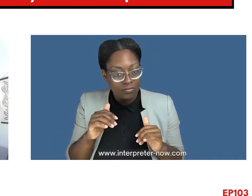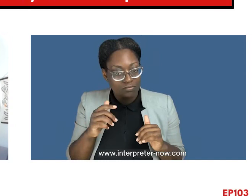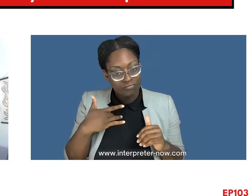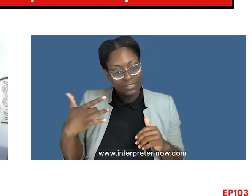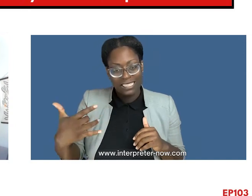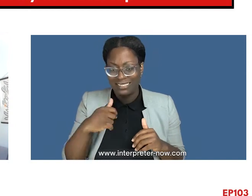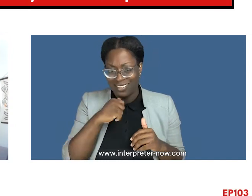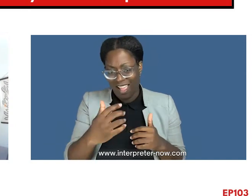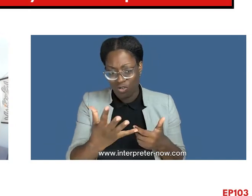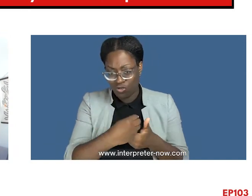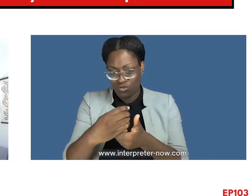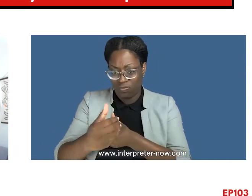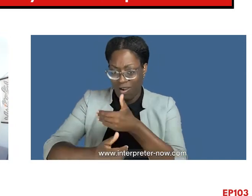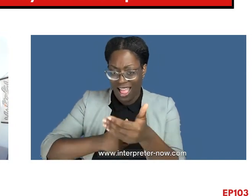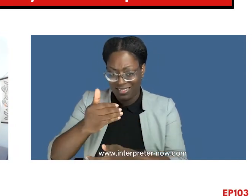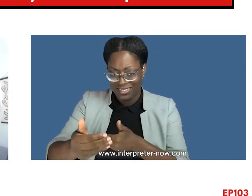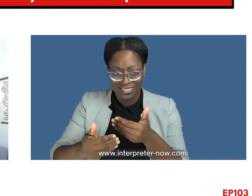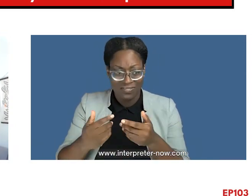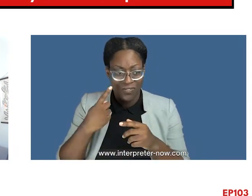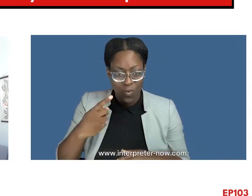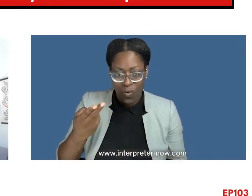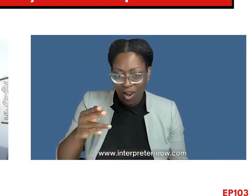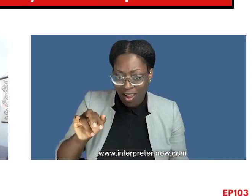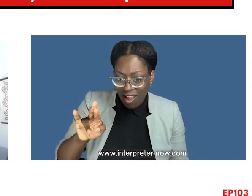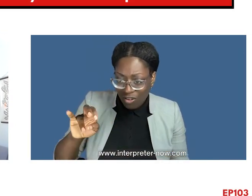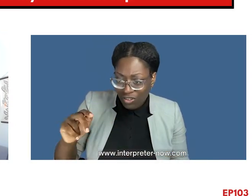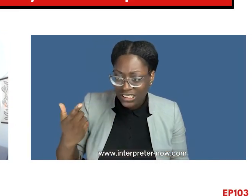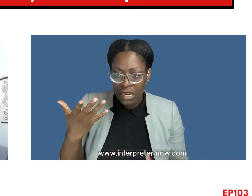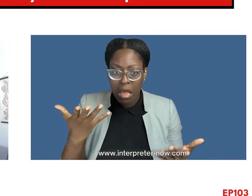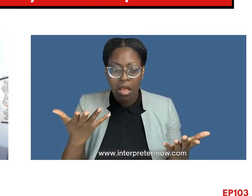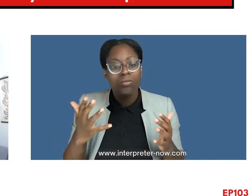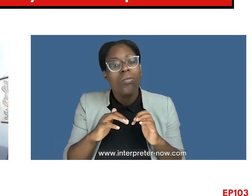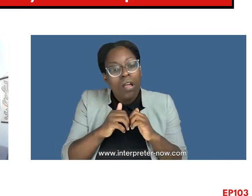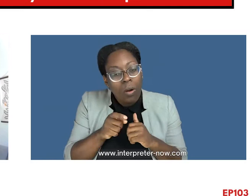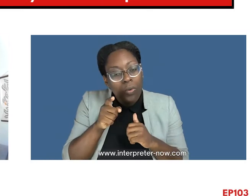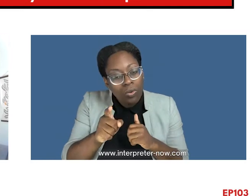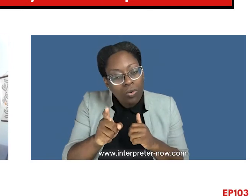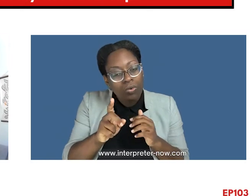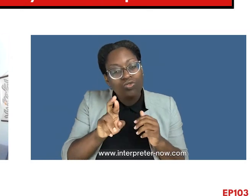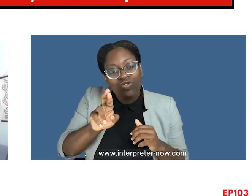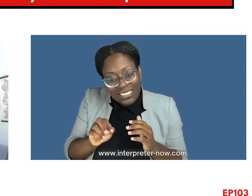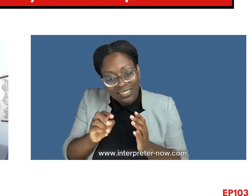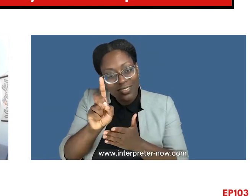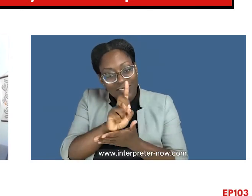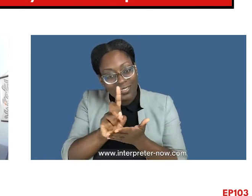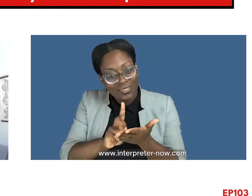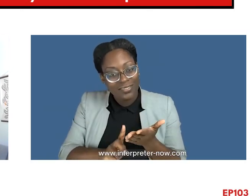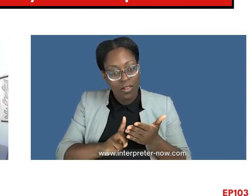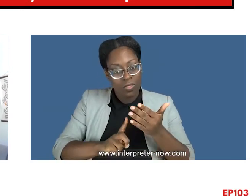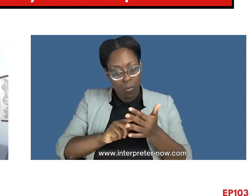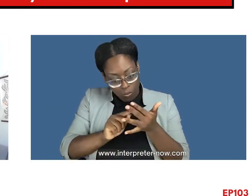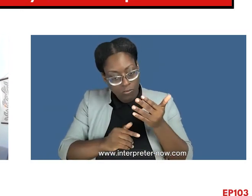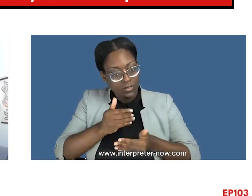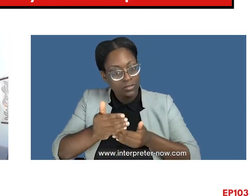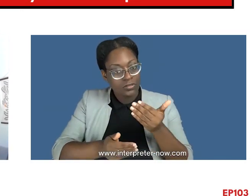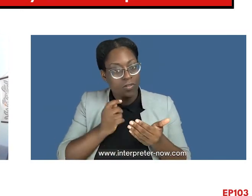general they're inequitable. They're not inclusive generally, and so that means we actually have to design them differently. So